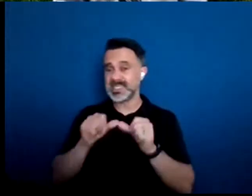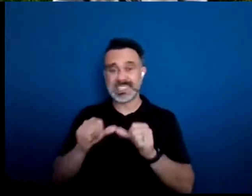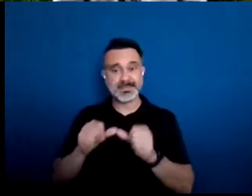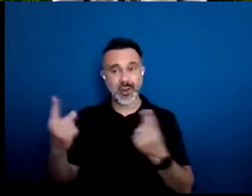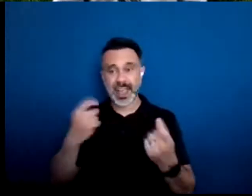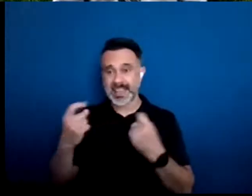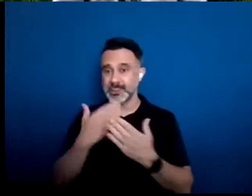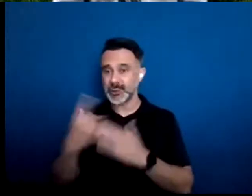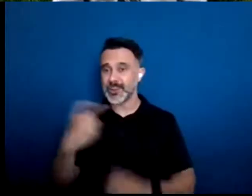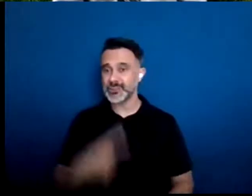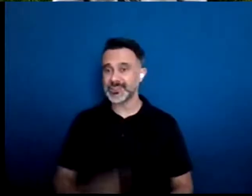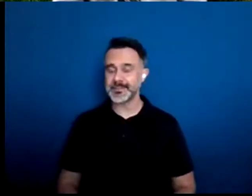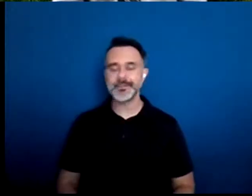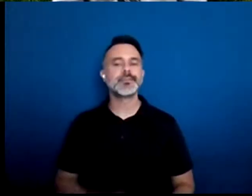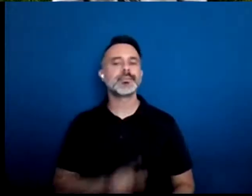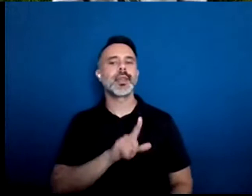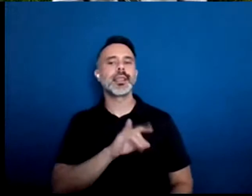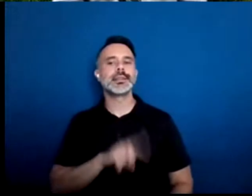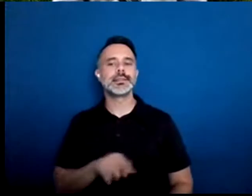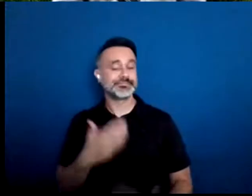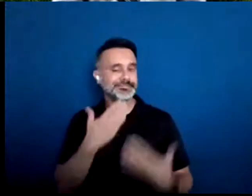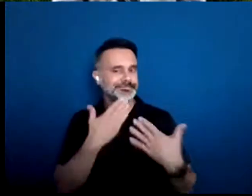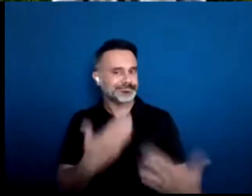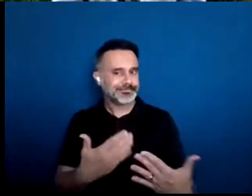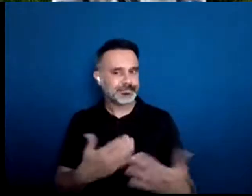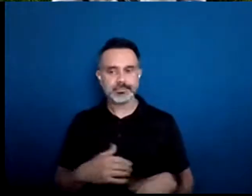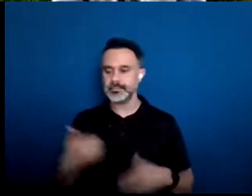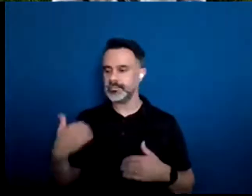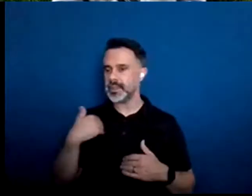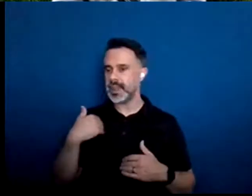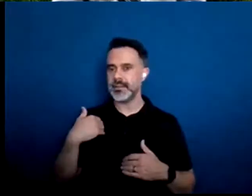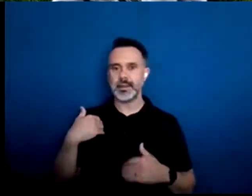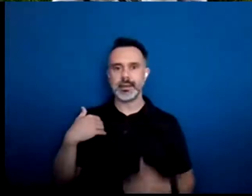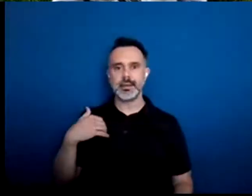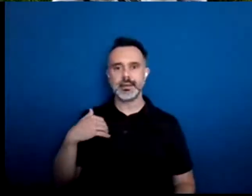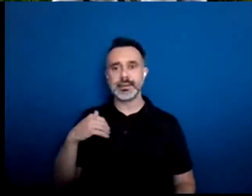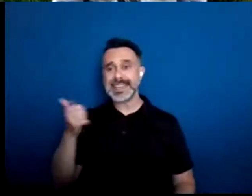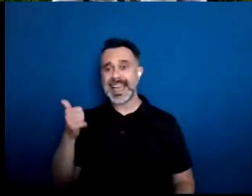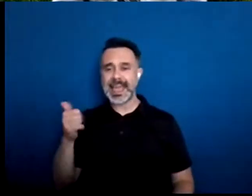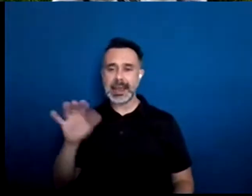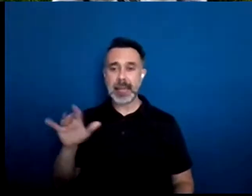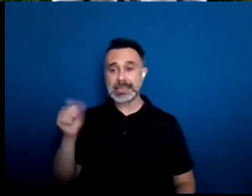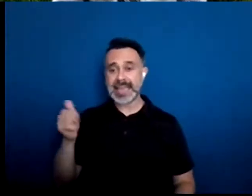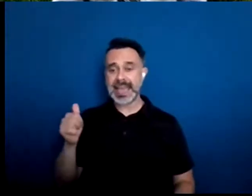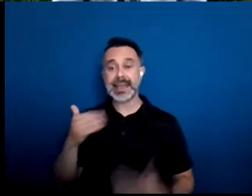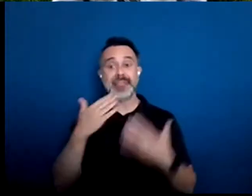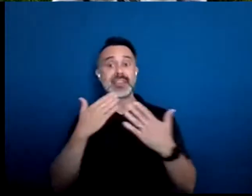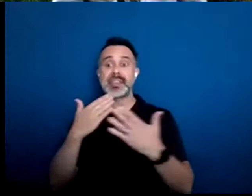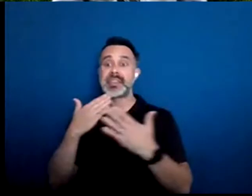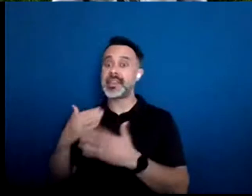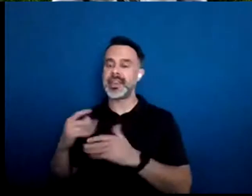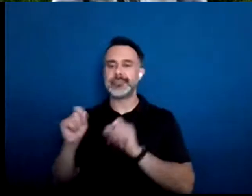All righty, thank you. And we got about 10 or so thank yous that were submitted into the Q&A just